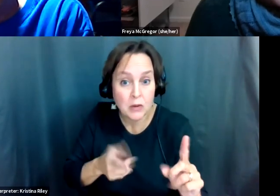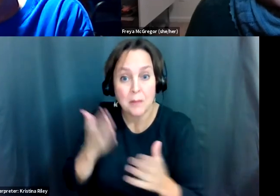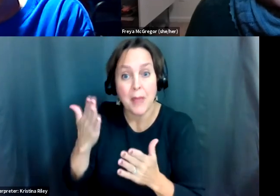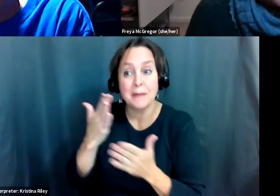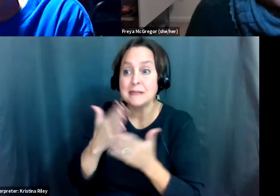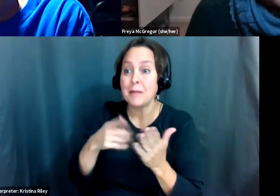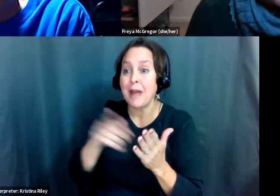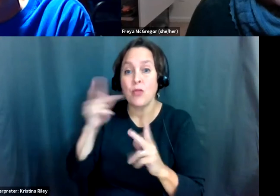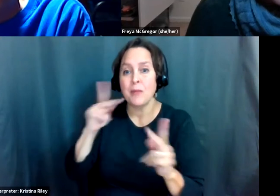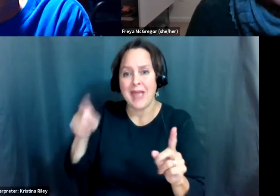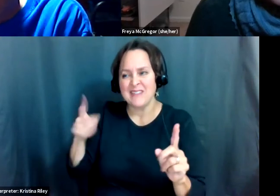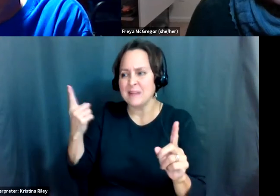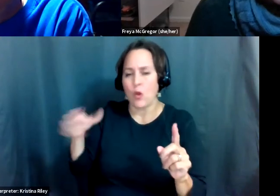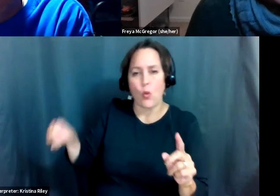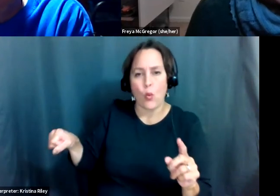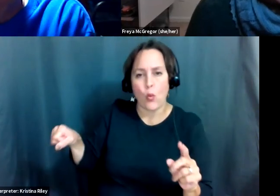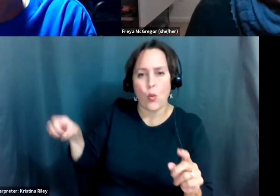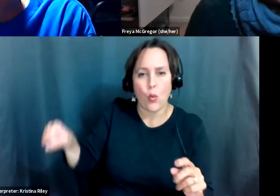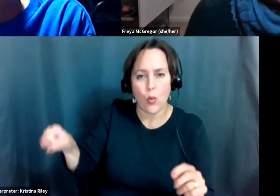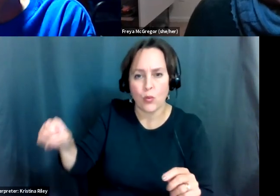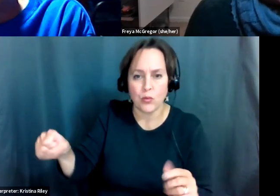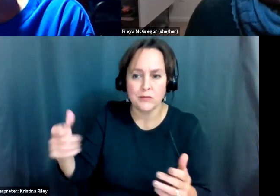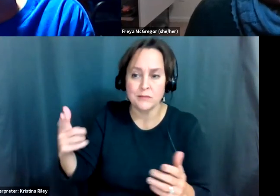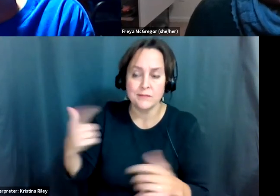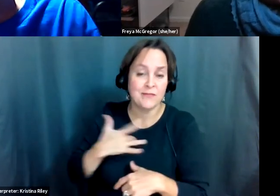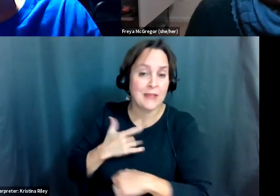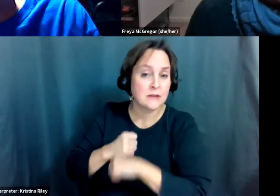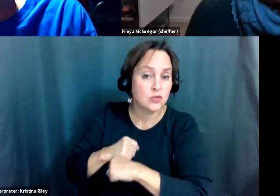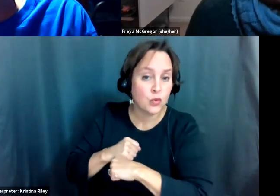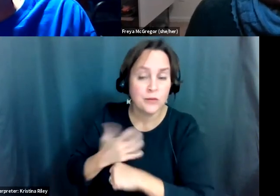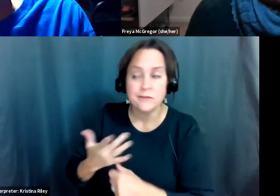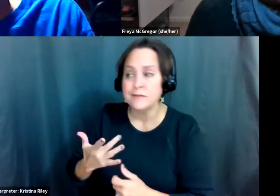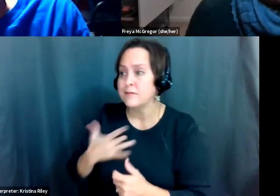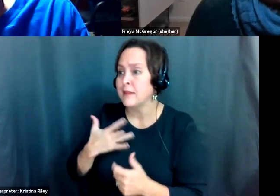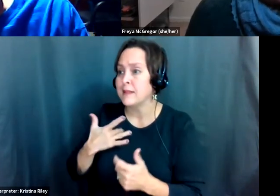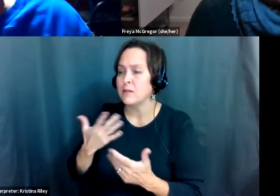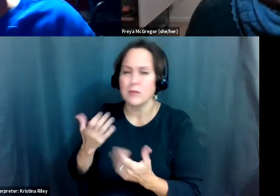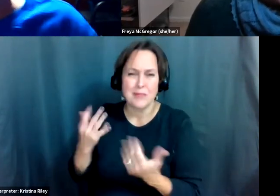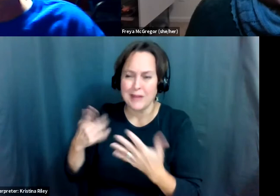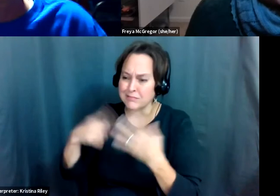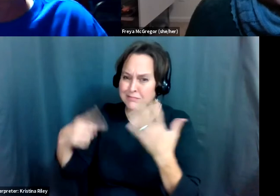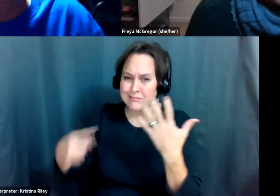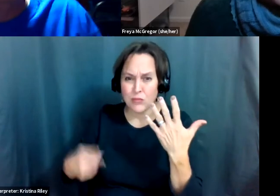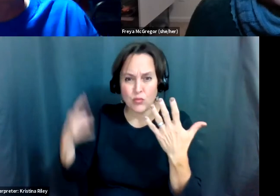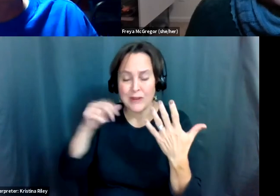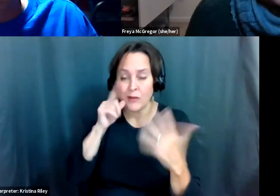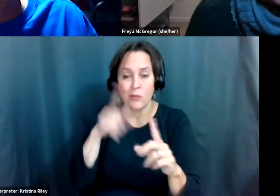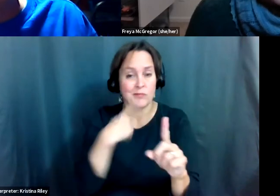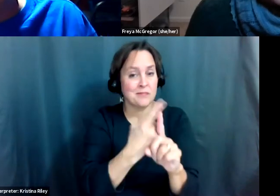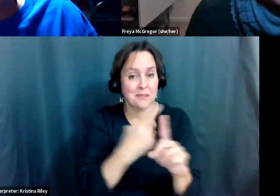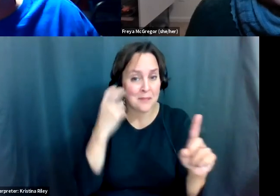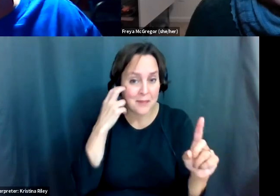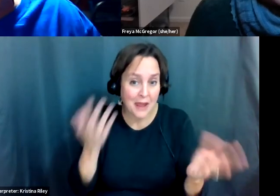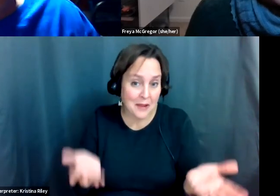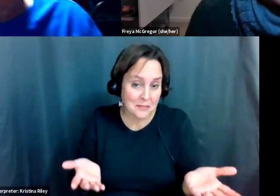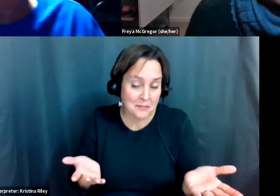onto for various reasons, uh, for security and, and for lots of other reasons. So, uh, these trails